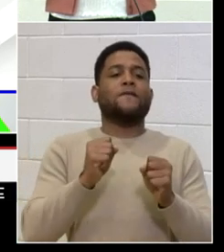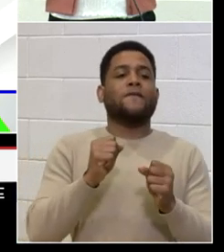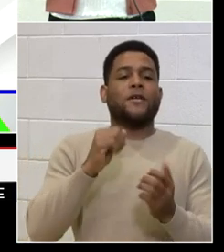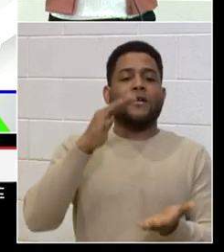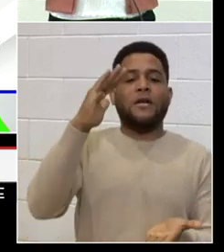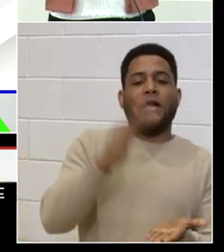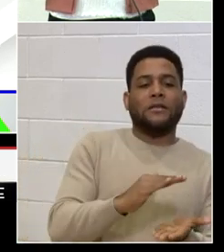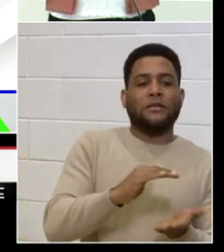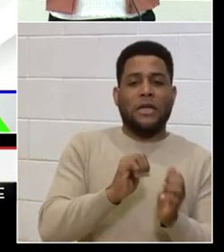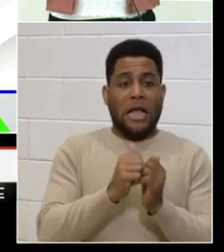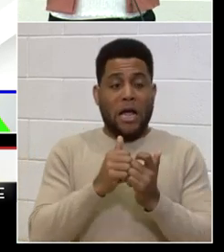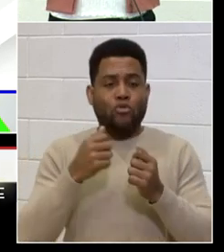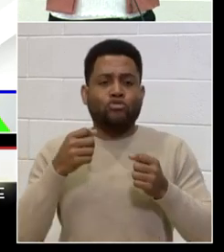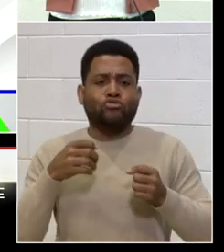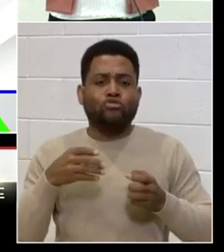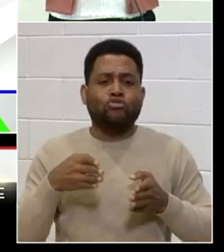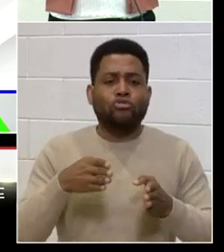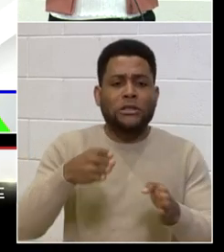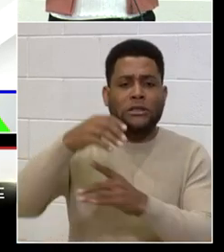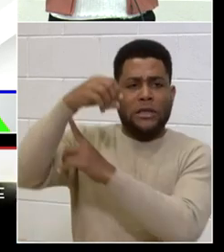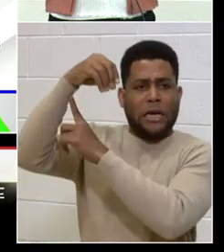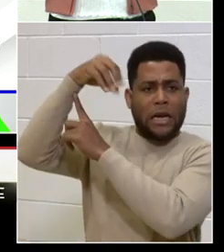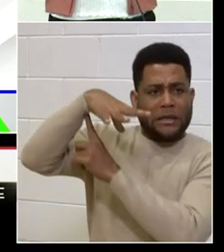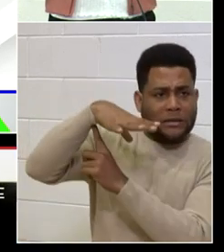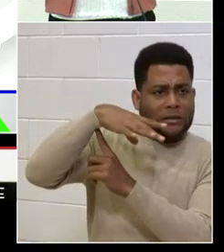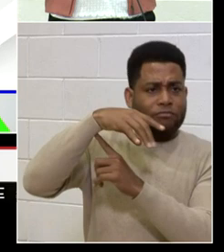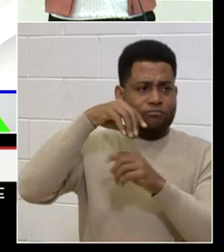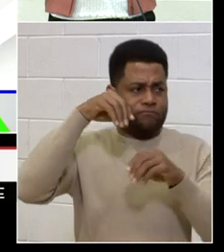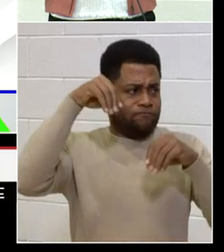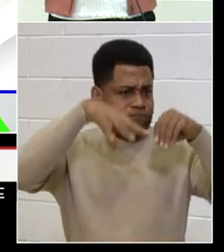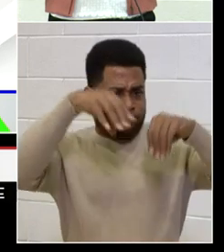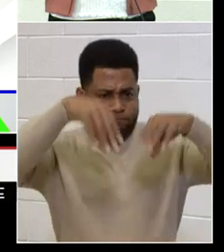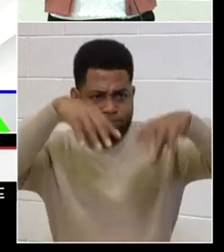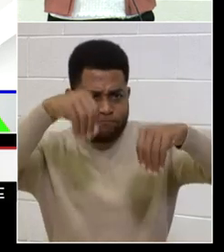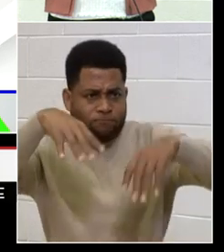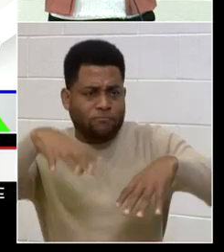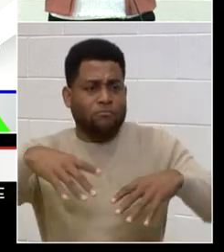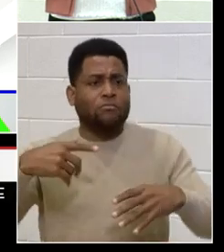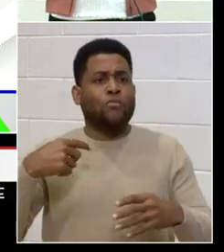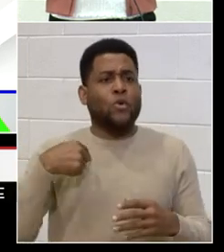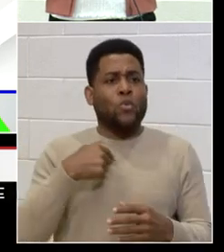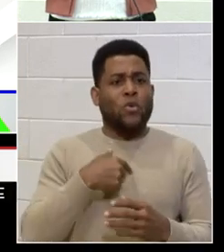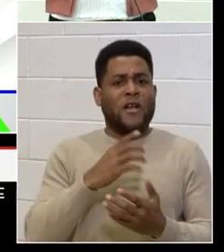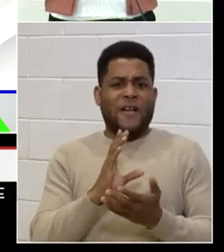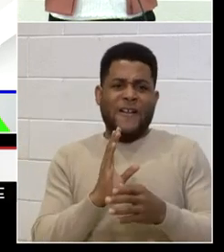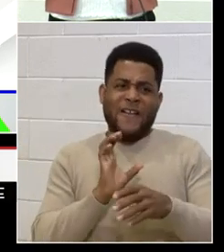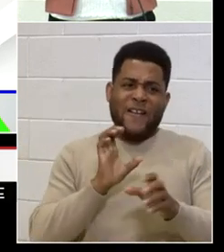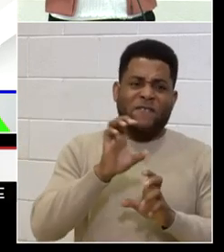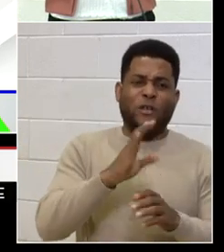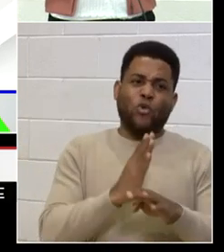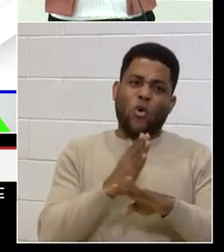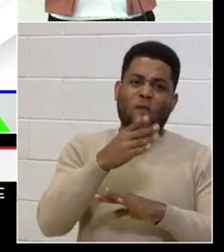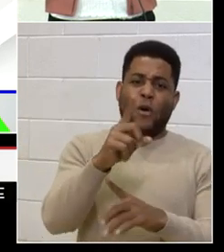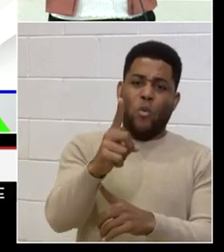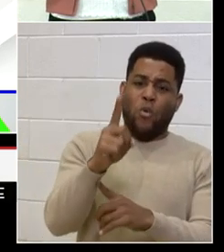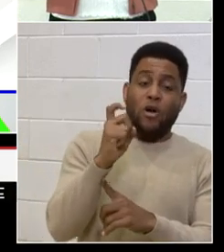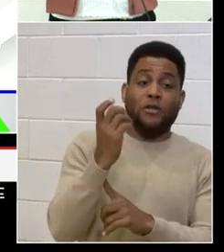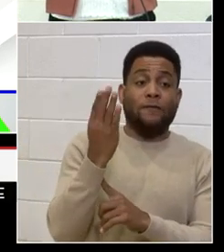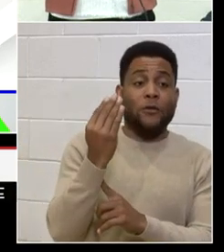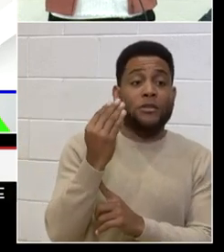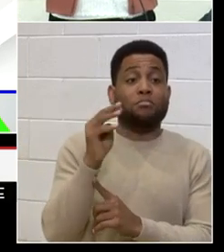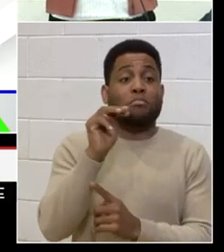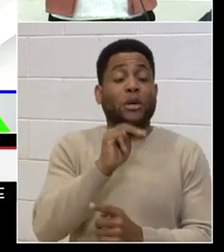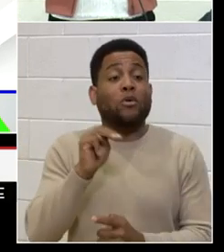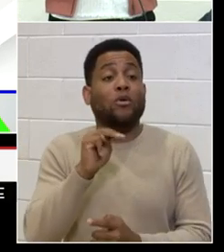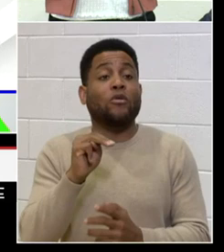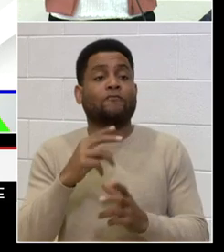other things. And then we've continued to invest over $114 million in building bus lanes and bike lanes to make it easier